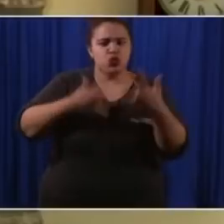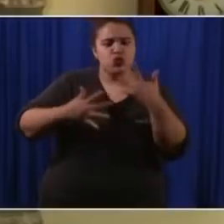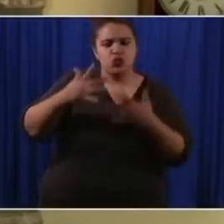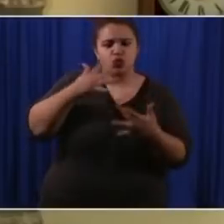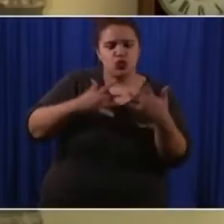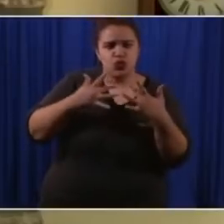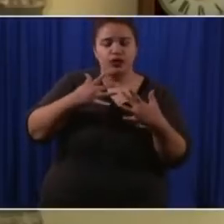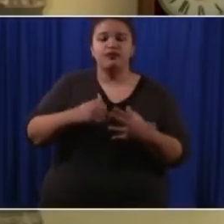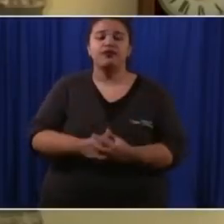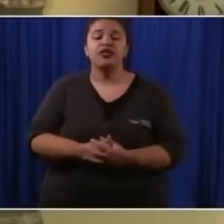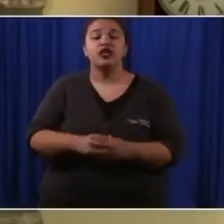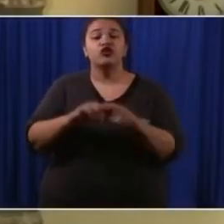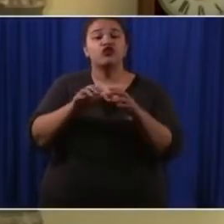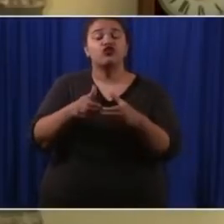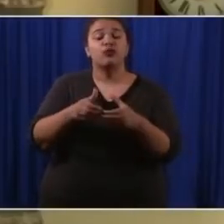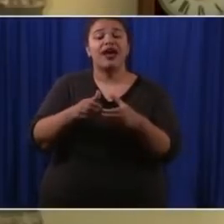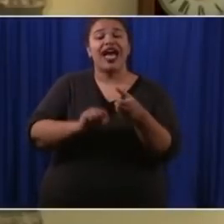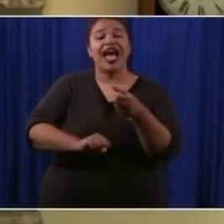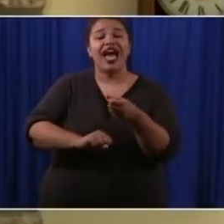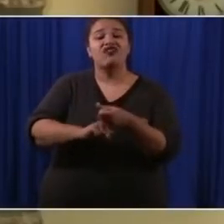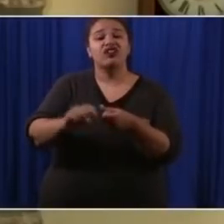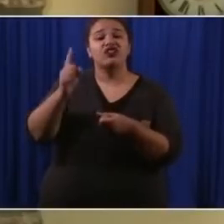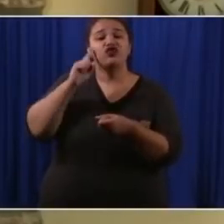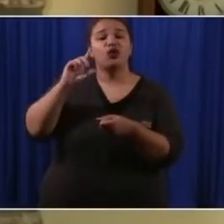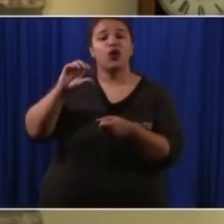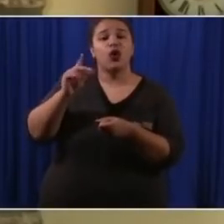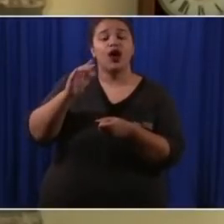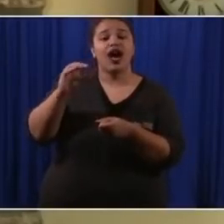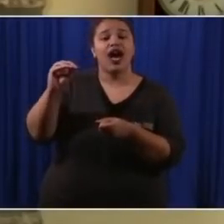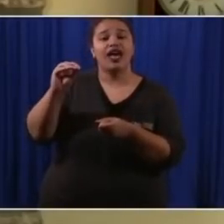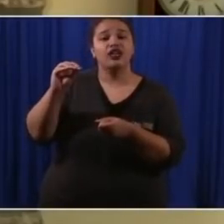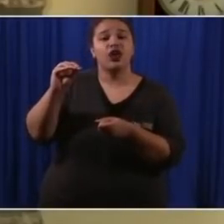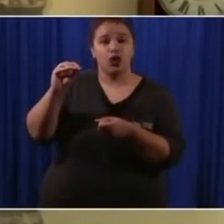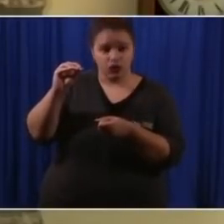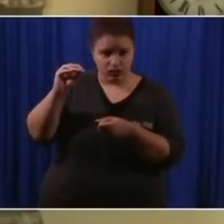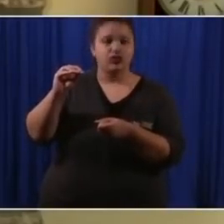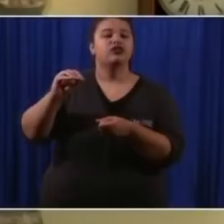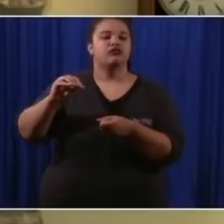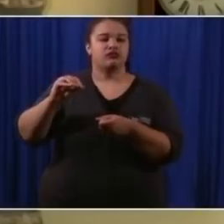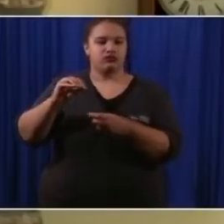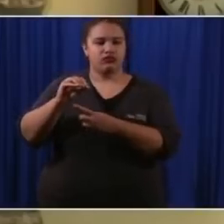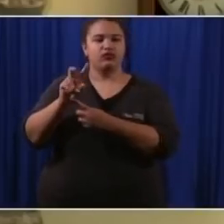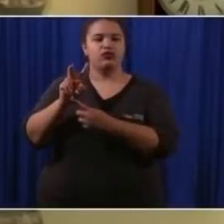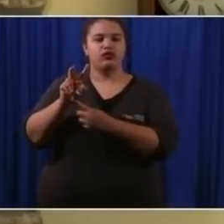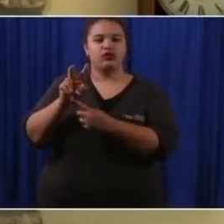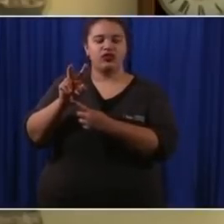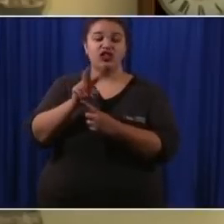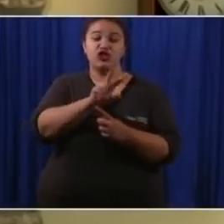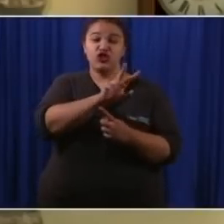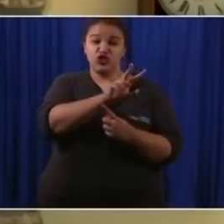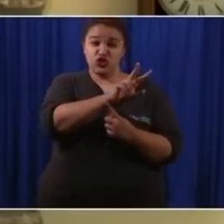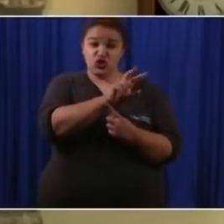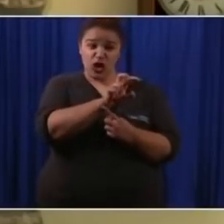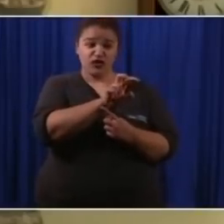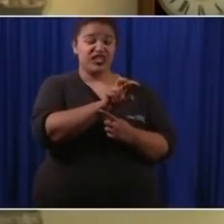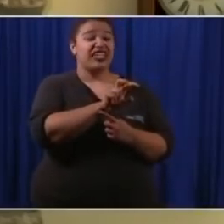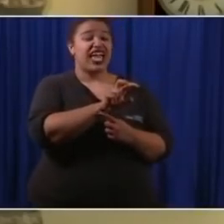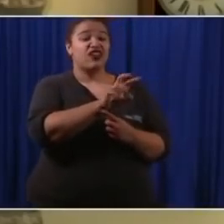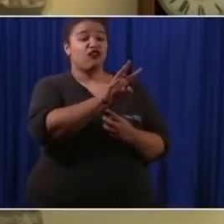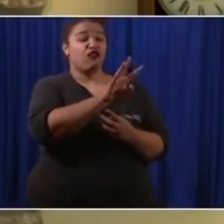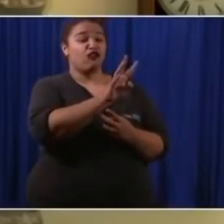for Ohio Future is calling on you to appropriate $243 million of the more than $1 billion in